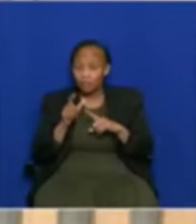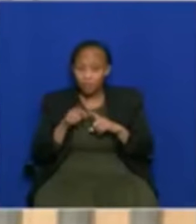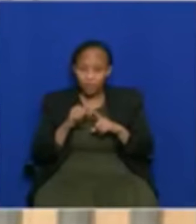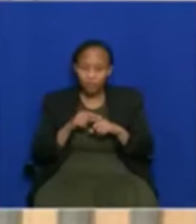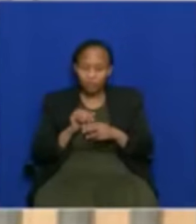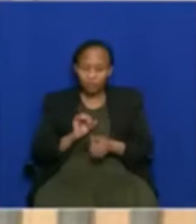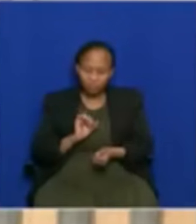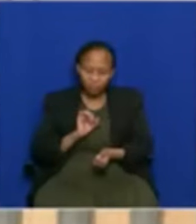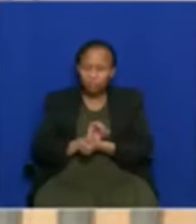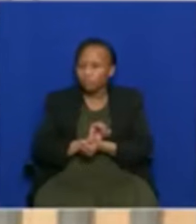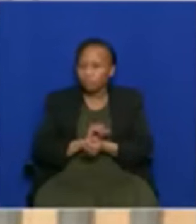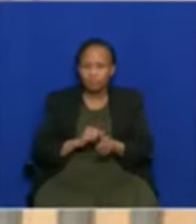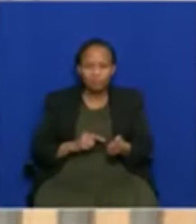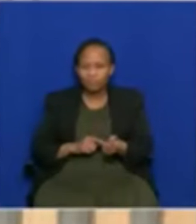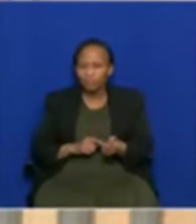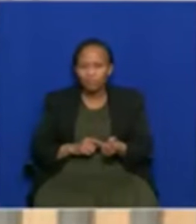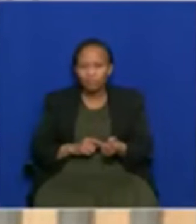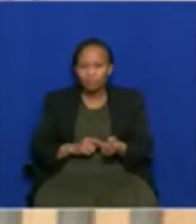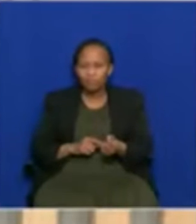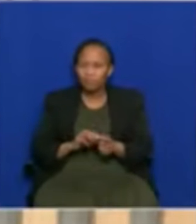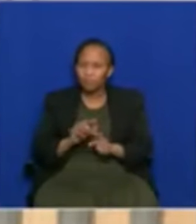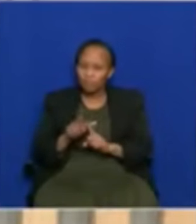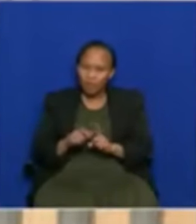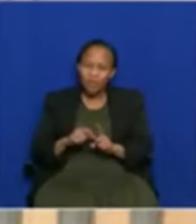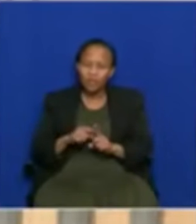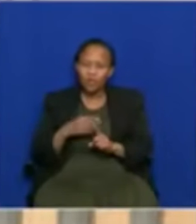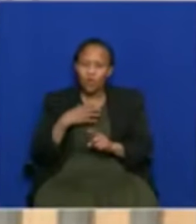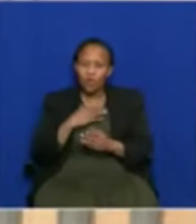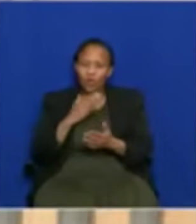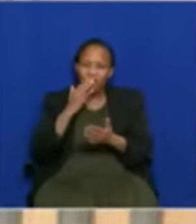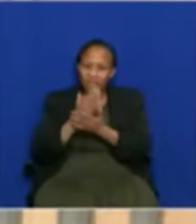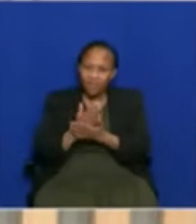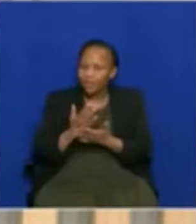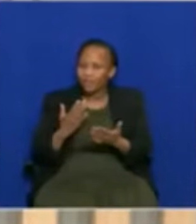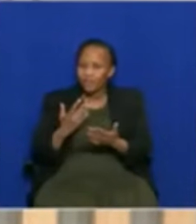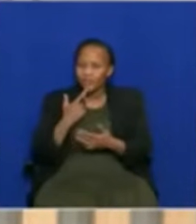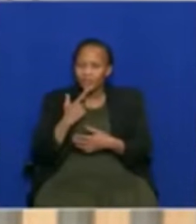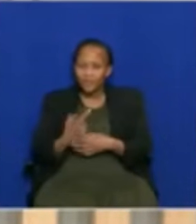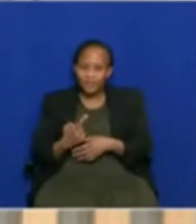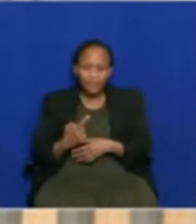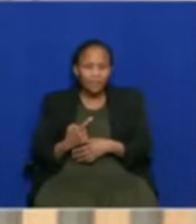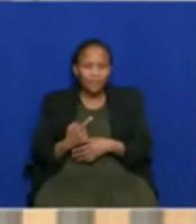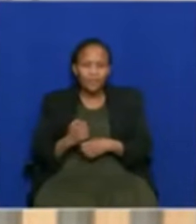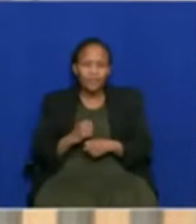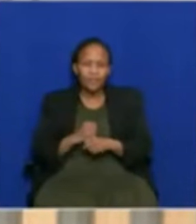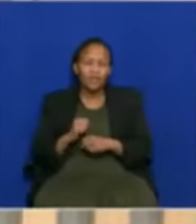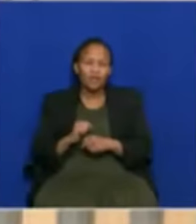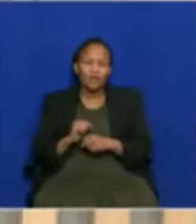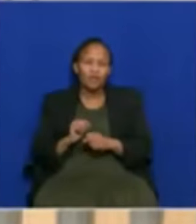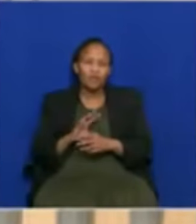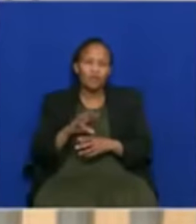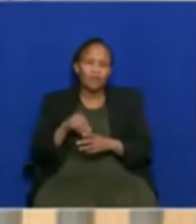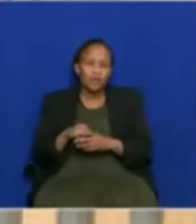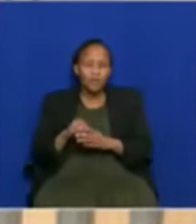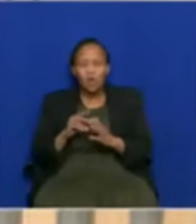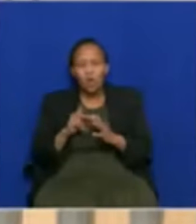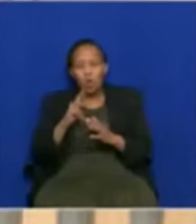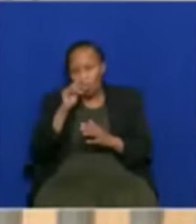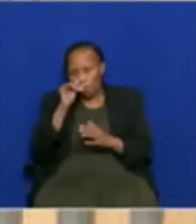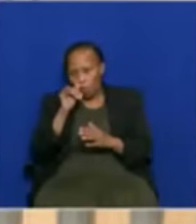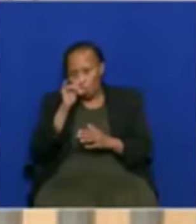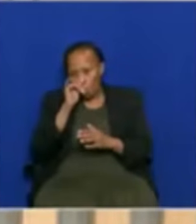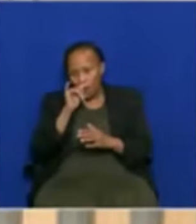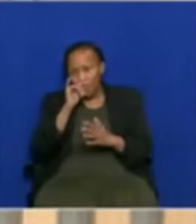your own facts, was not complicit in the crime that you describe in the charge sheet. But because of